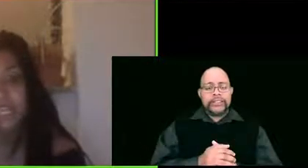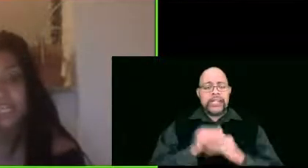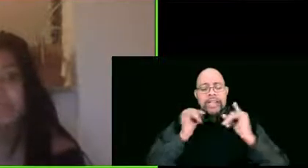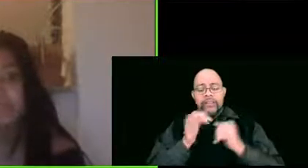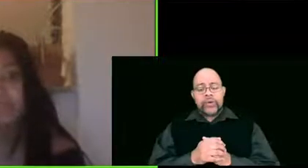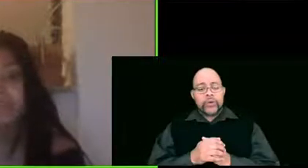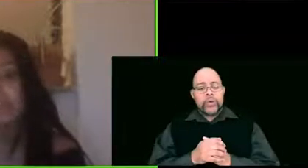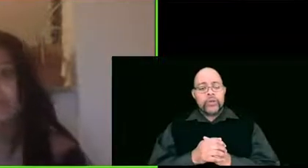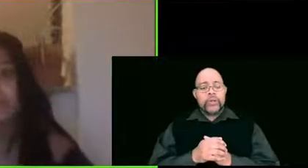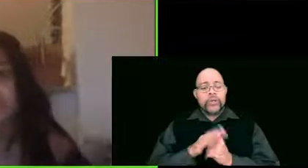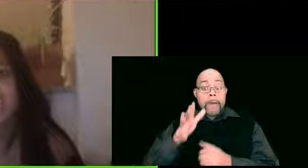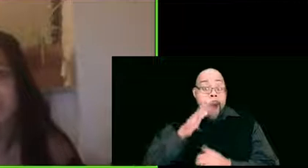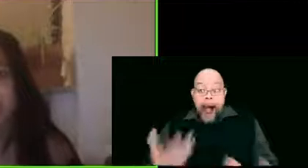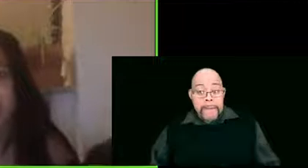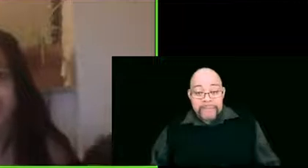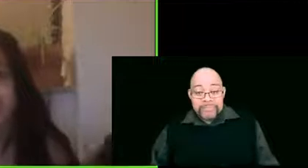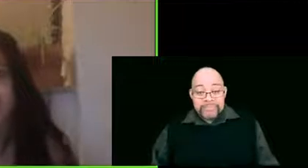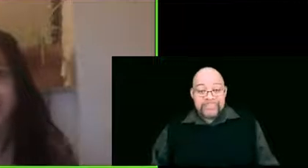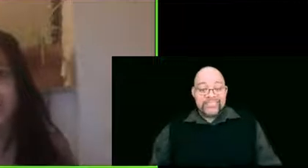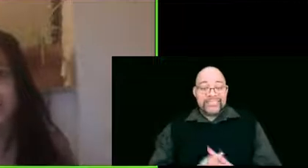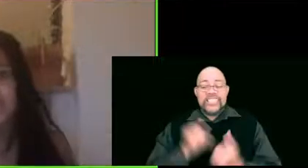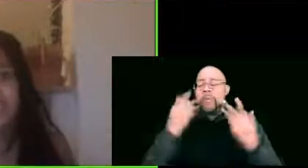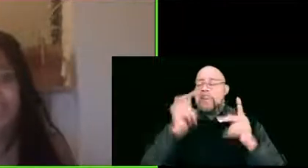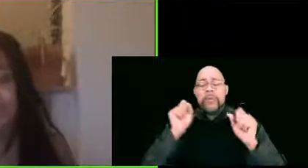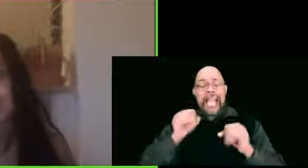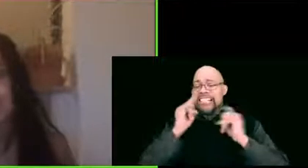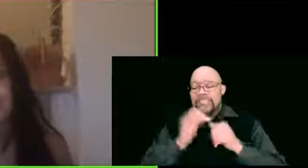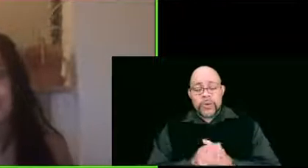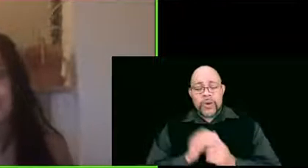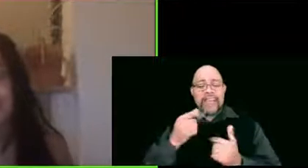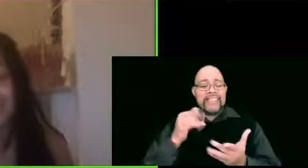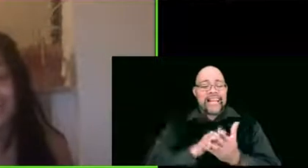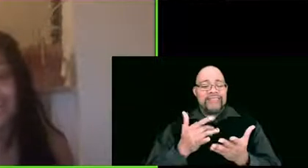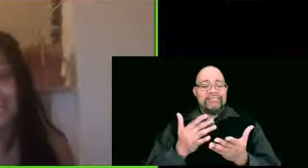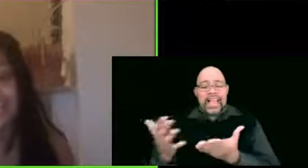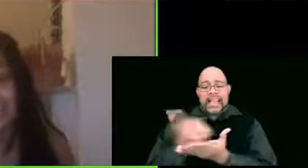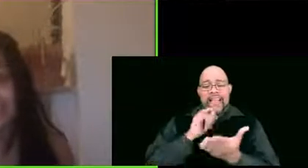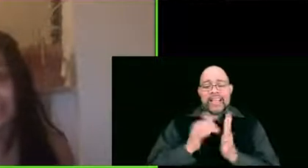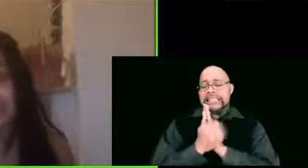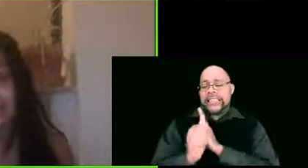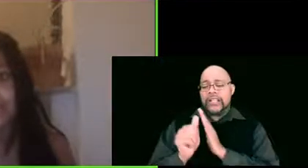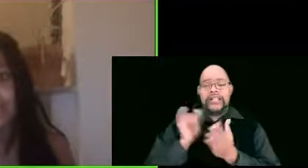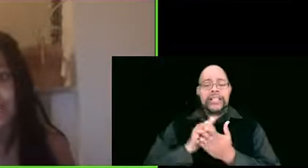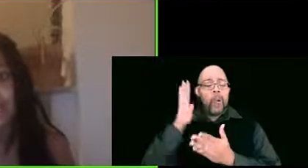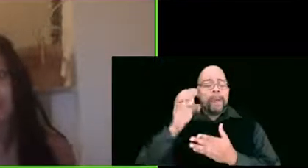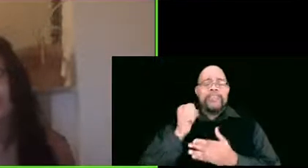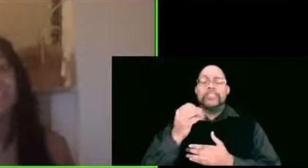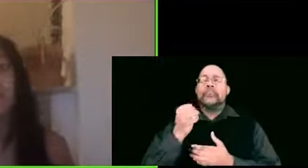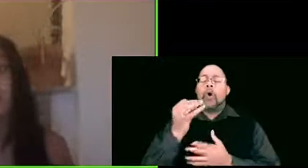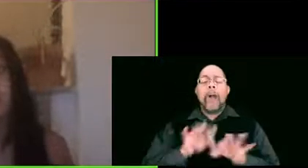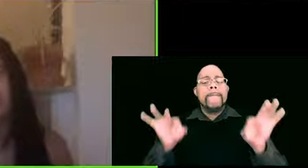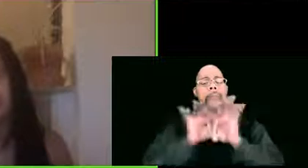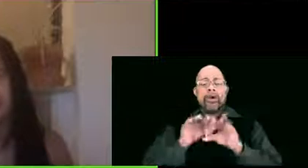friends, interview your mum. Like there's so many people you can interview, and it's gaining those skills that are going to